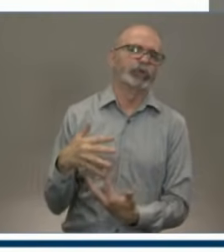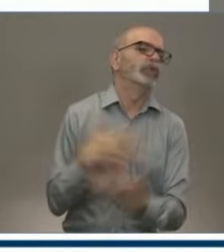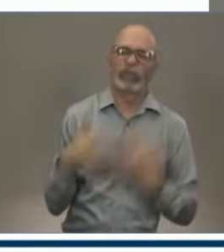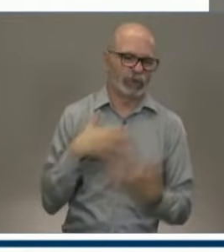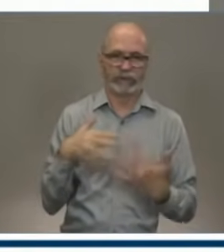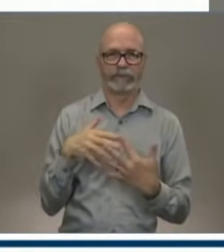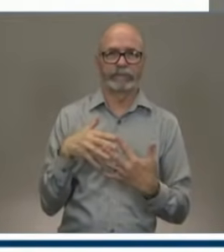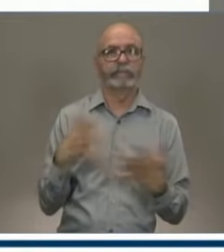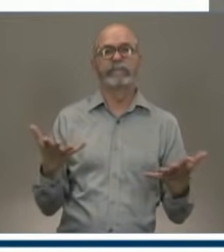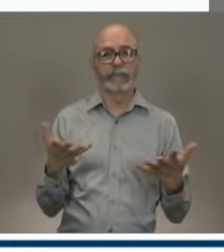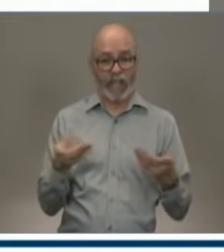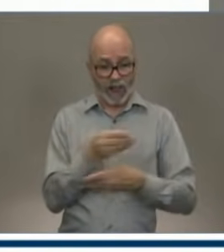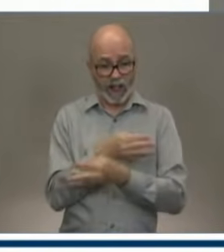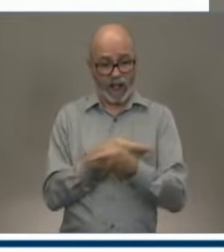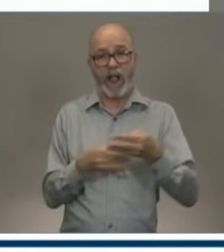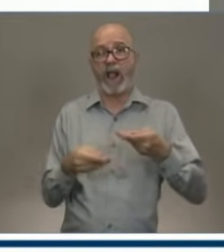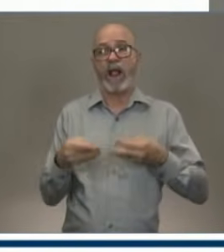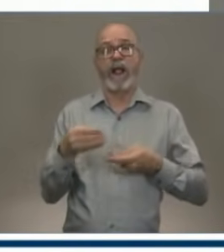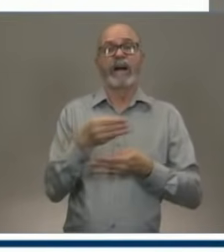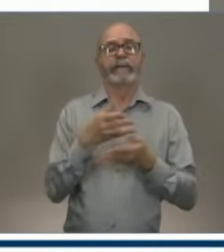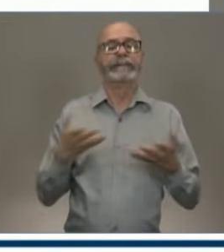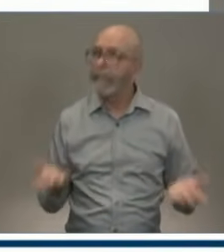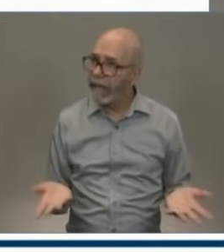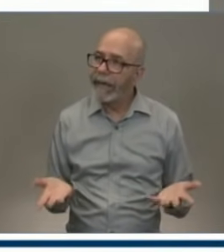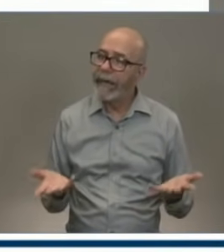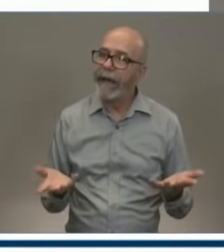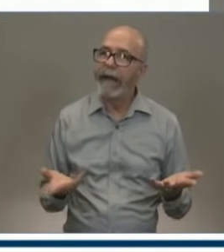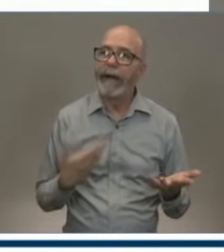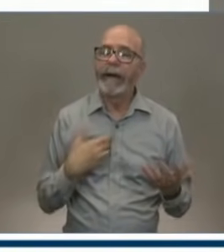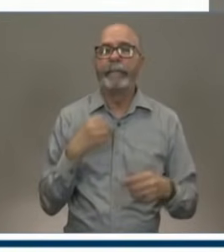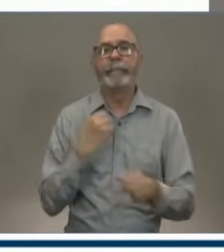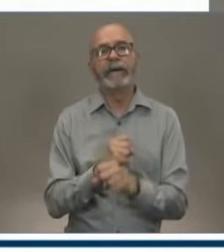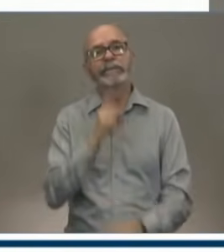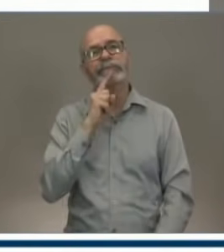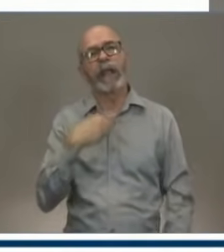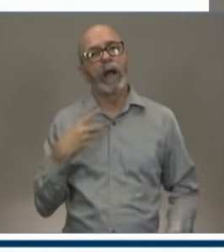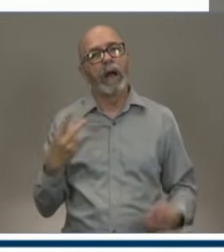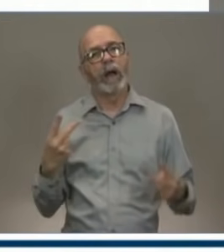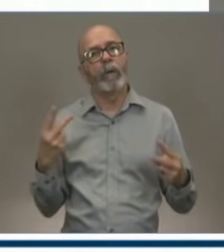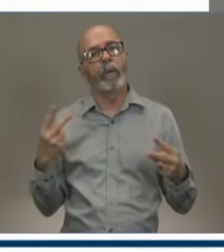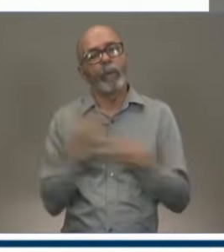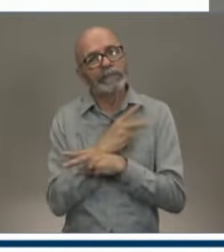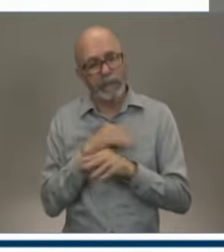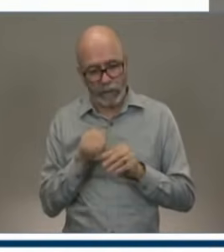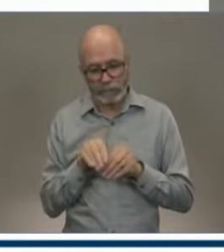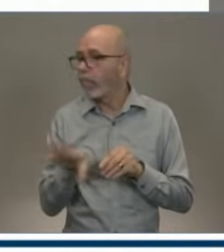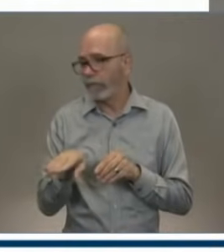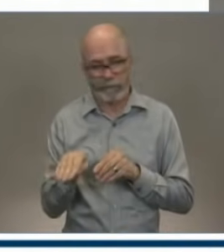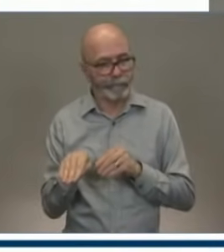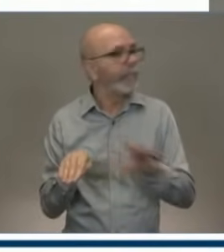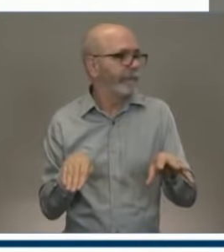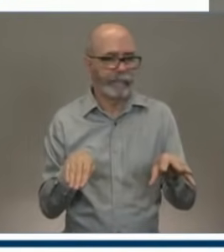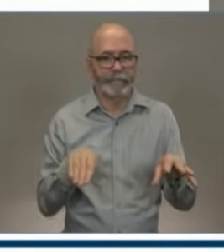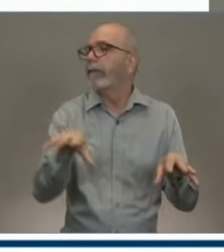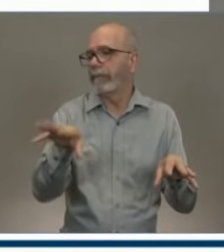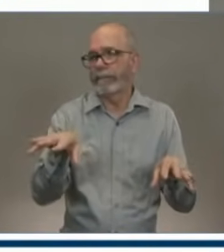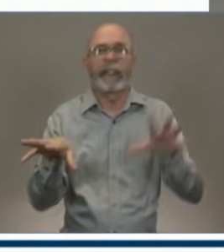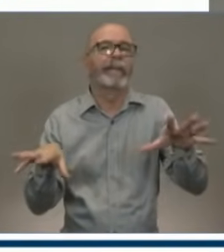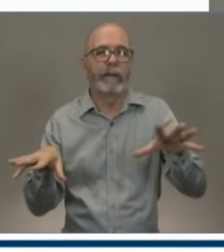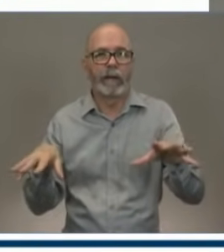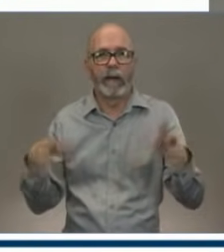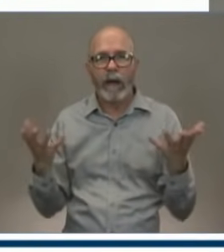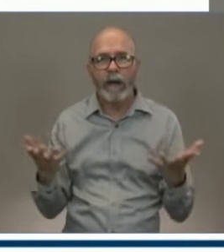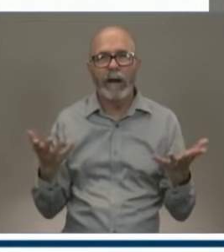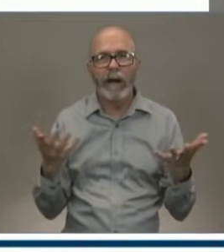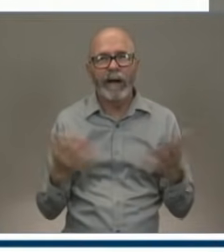gatherings, and that's clearly created issues of transmission of the virus. And the lack of information has put